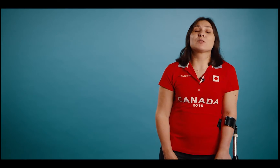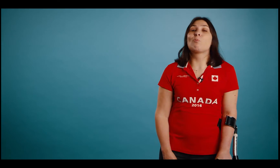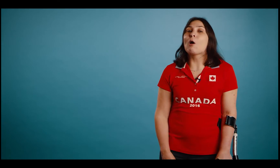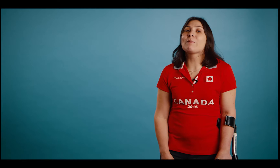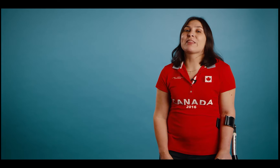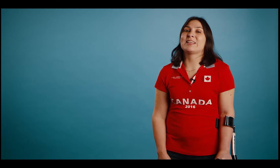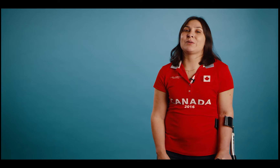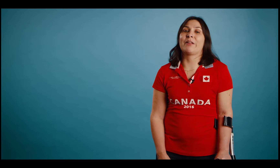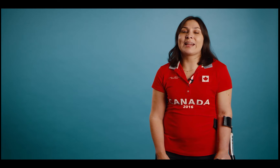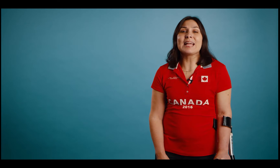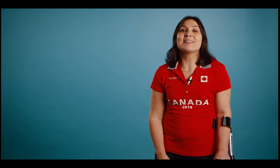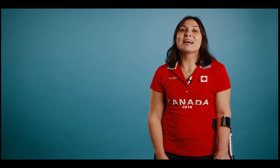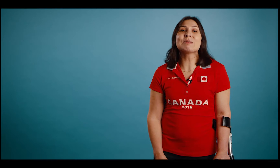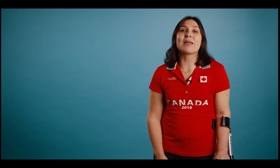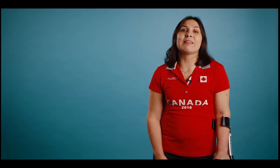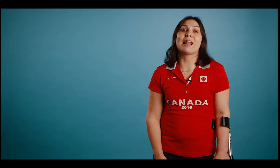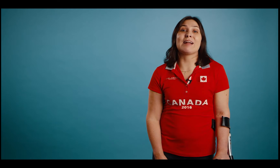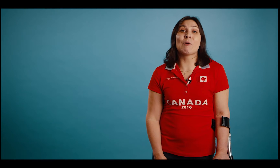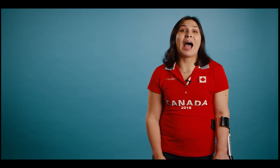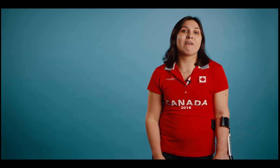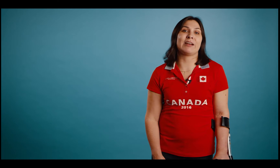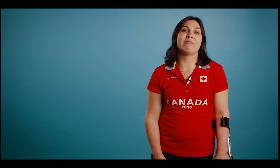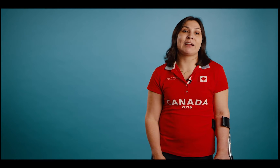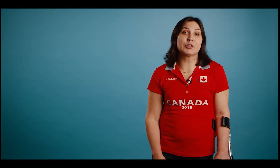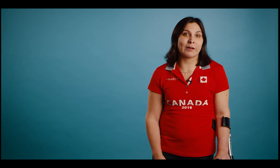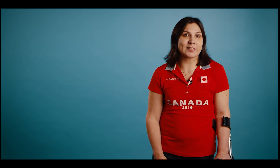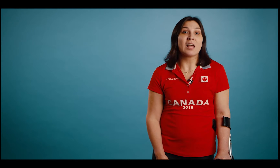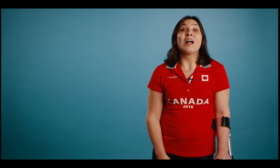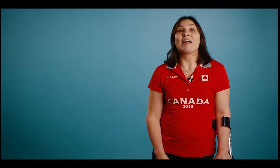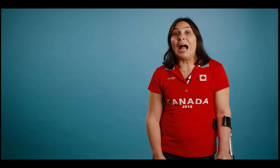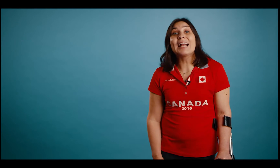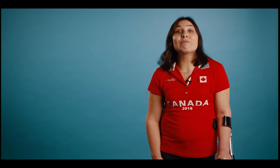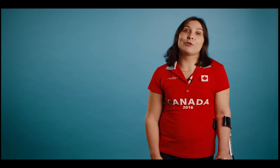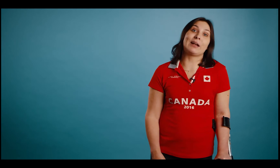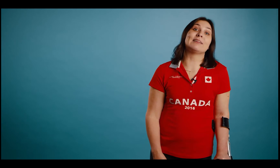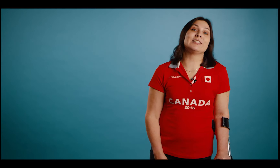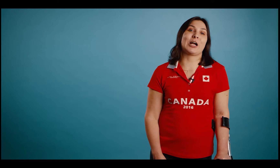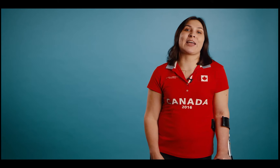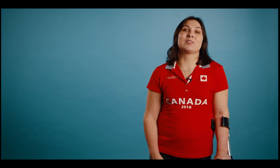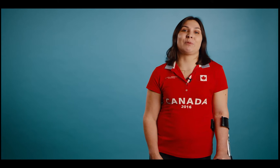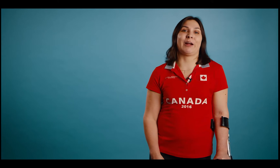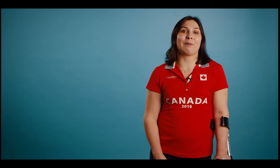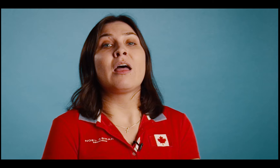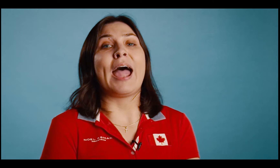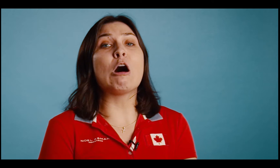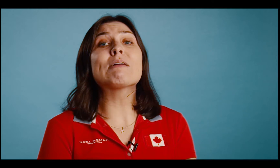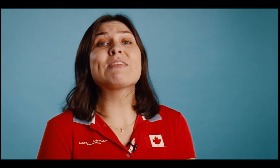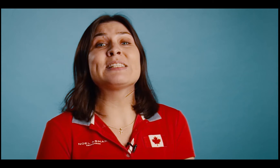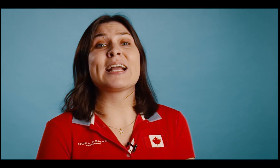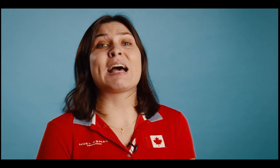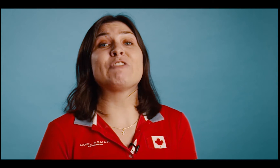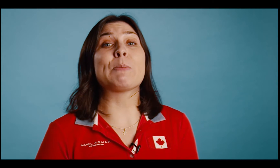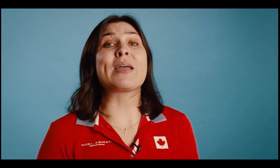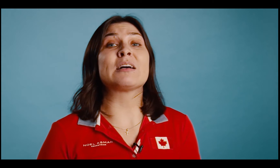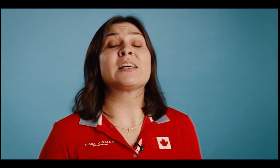because I was born with a disability doesn't mean that I don't have an adventurous kind of adrenaline junkie spirit. And all of